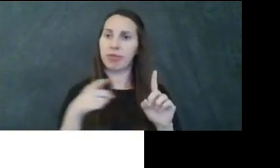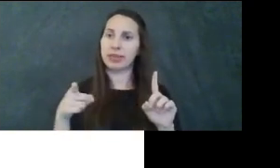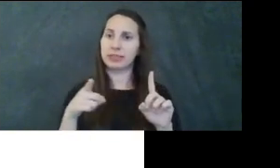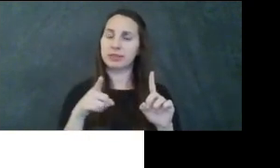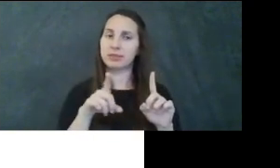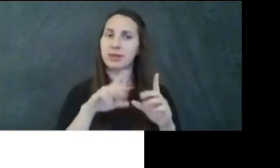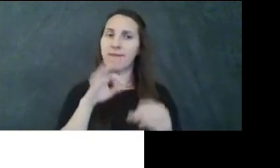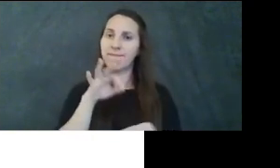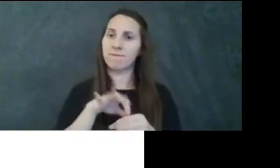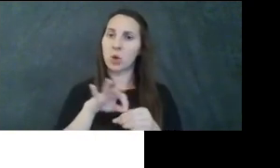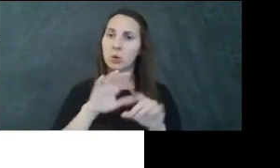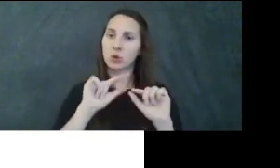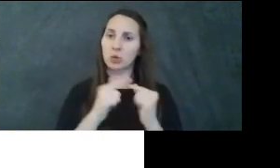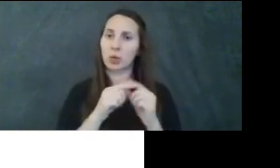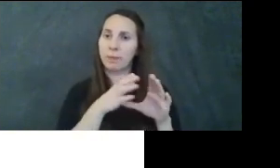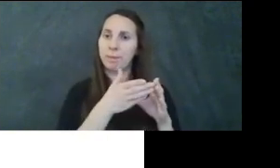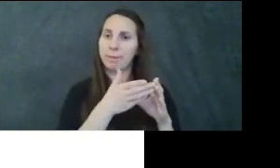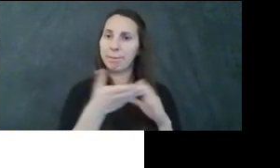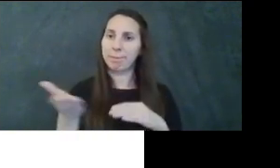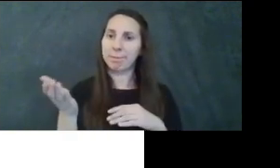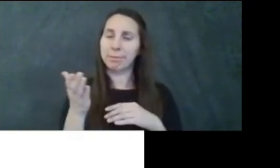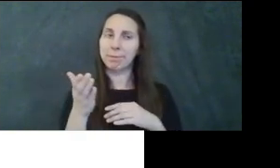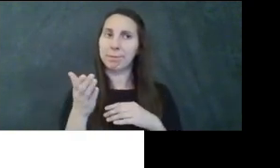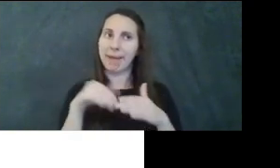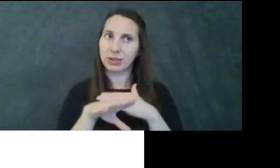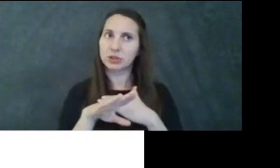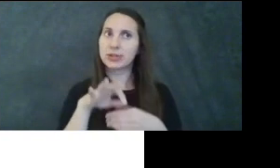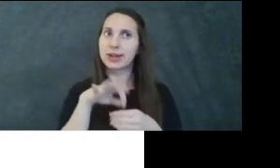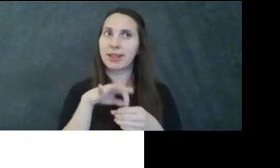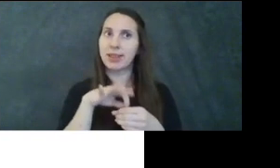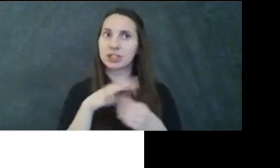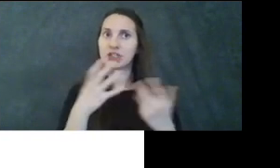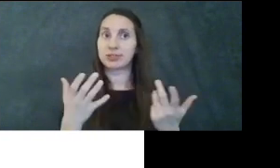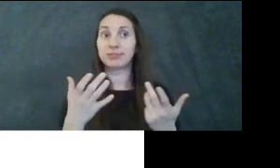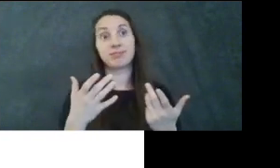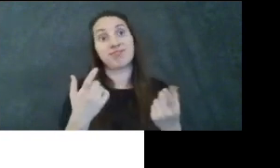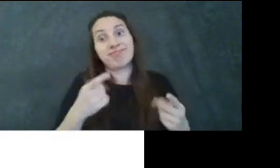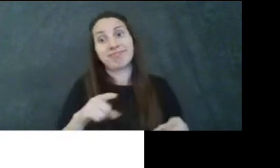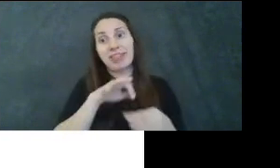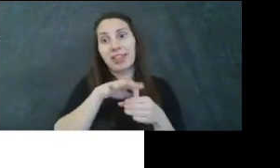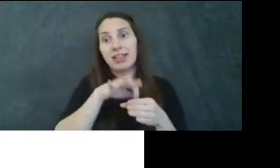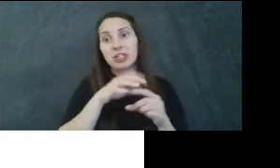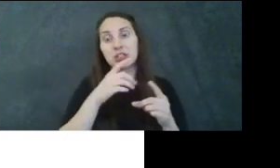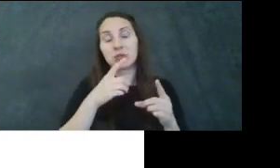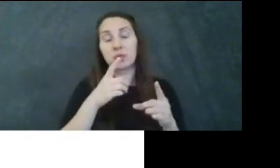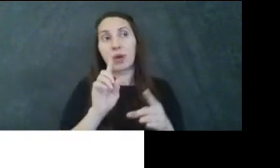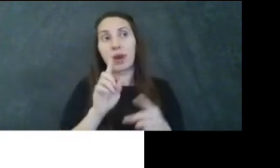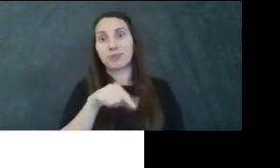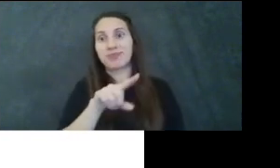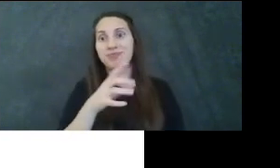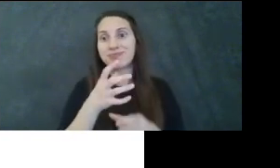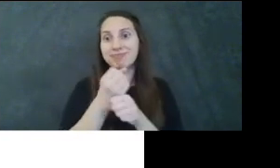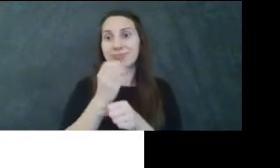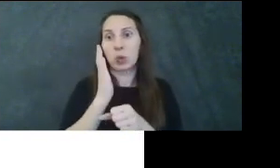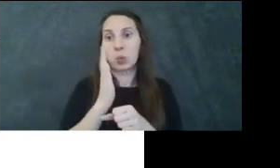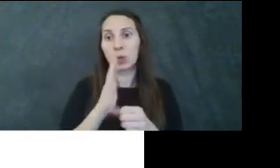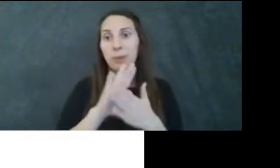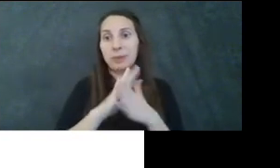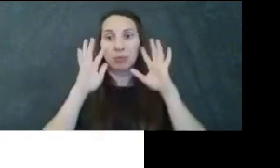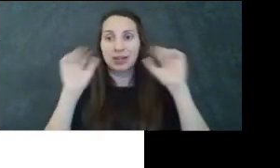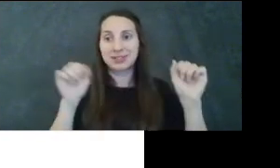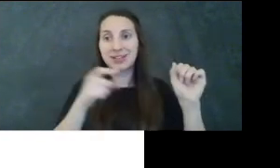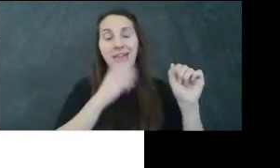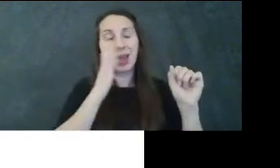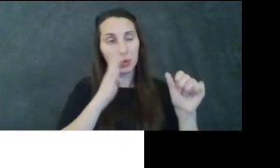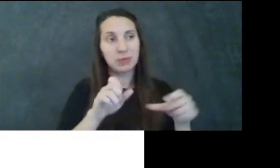election which in which Joe Biden will be president and have an opportunity to act on this agenda.